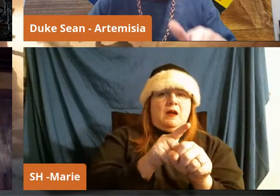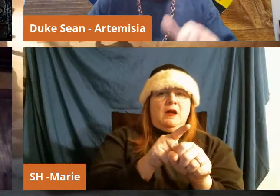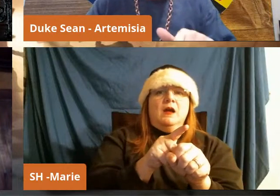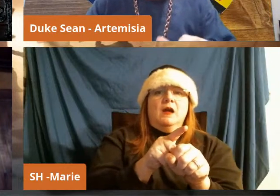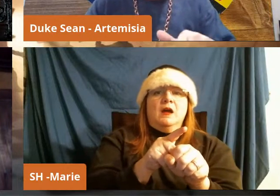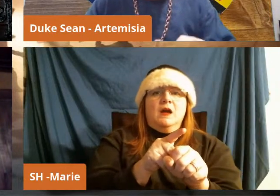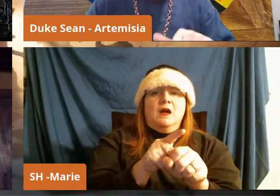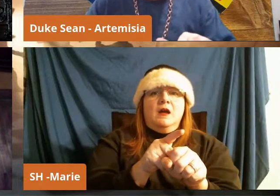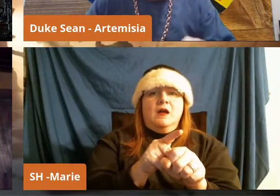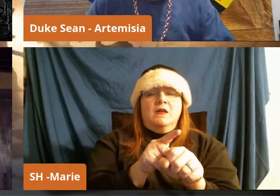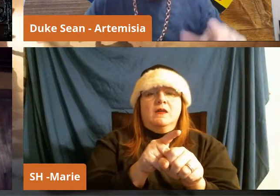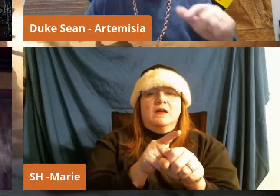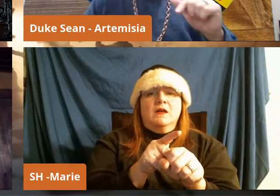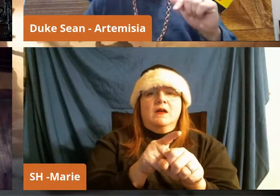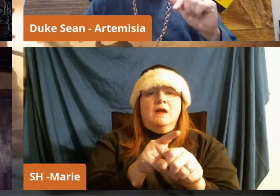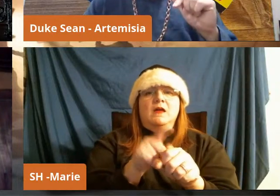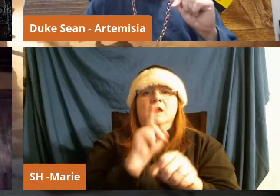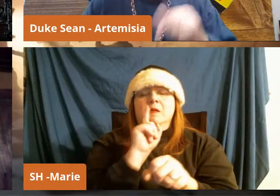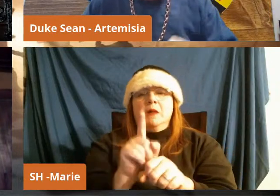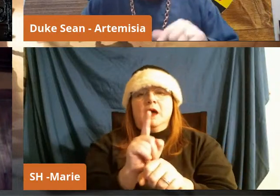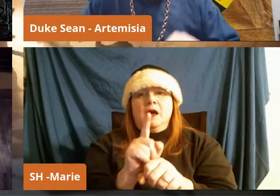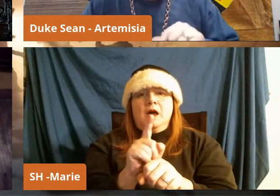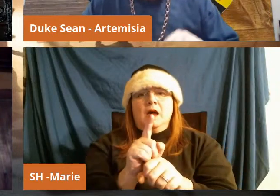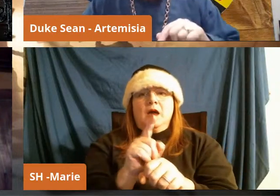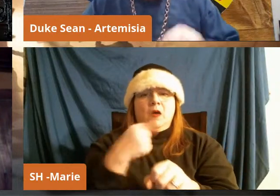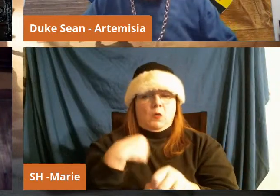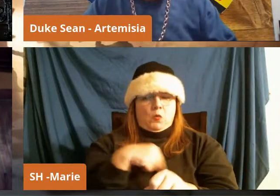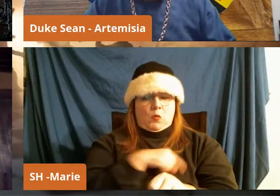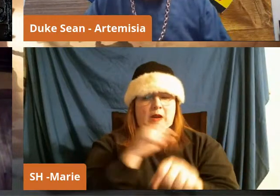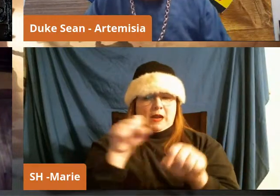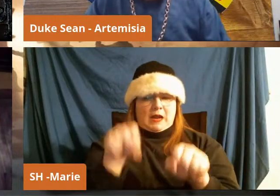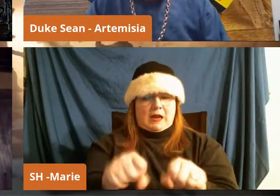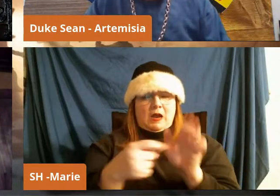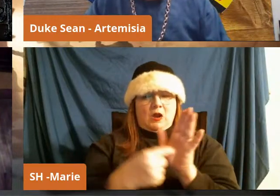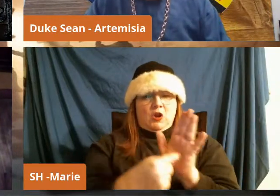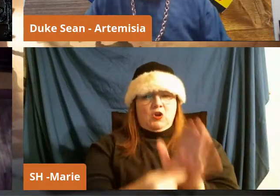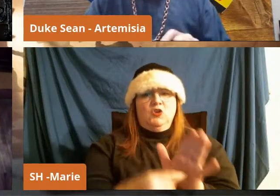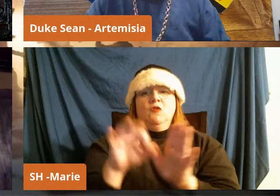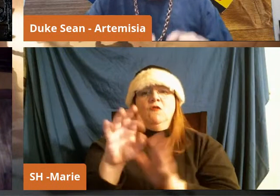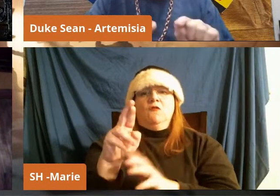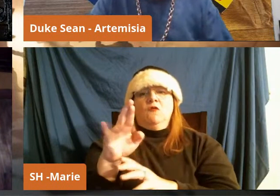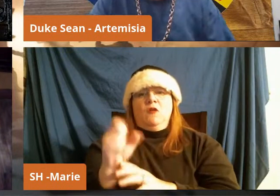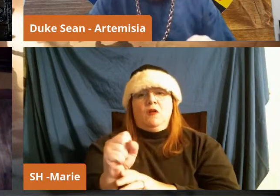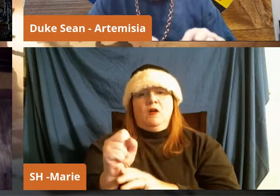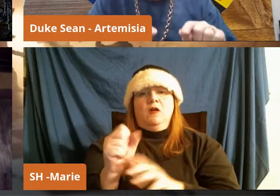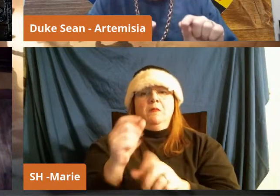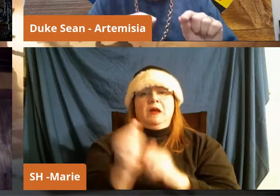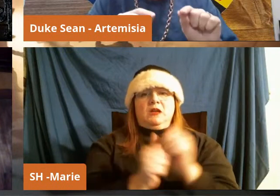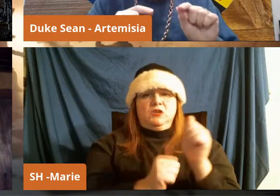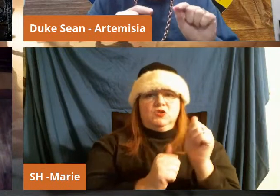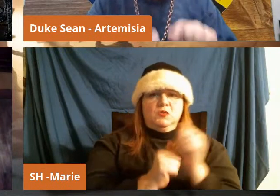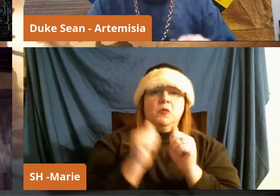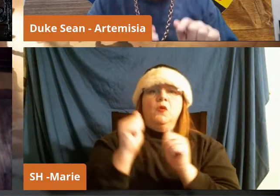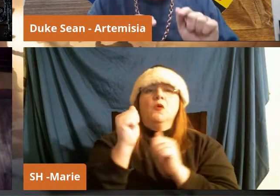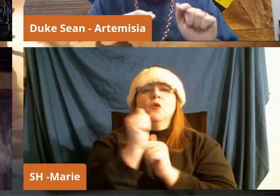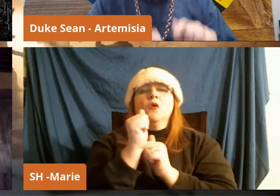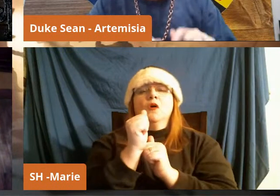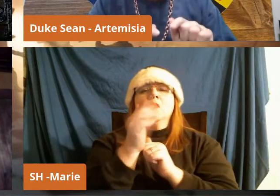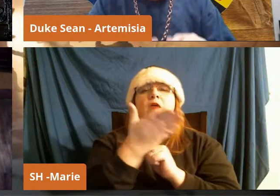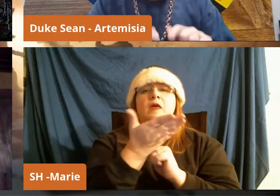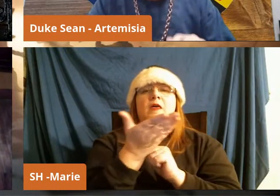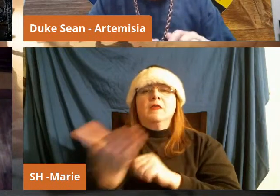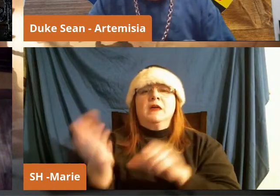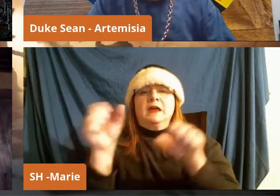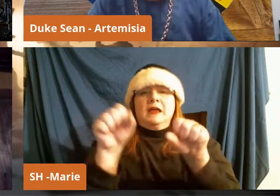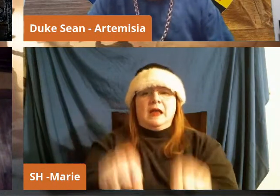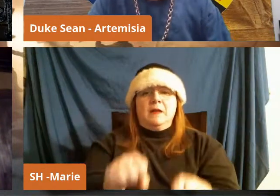that's really my greater point is we can show our franchise by supporting the things that